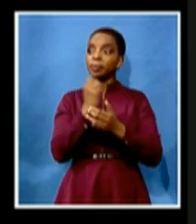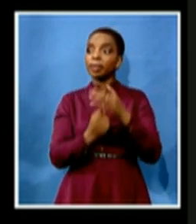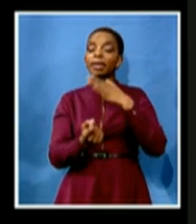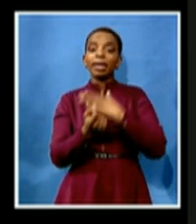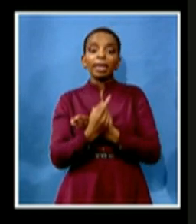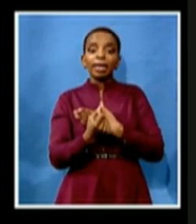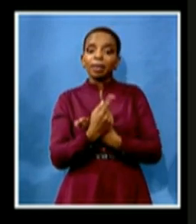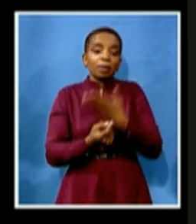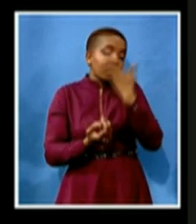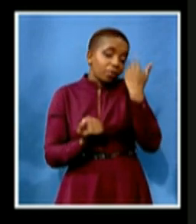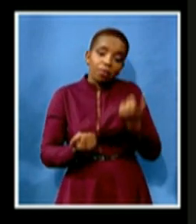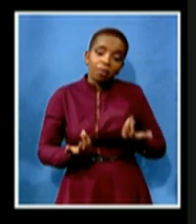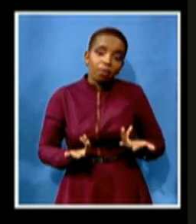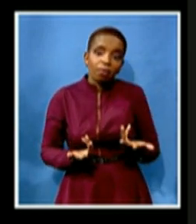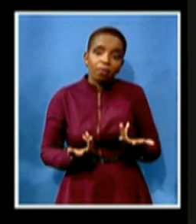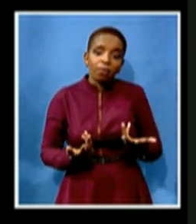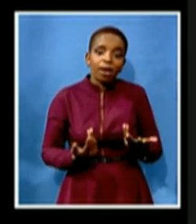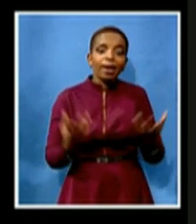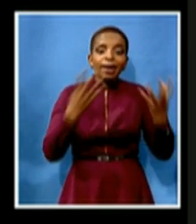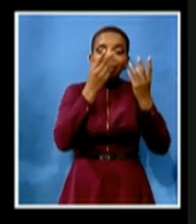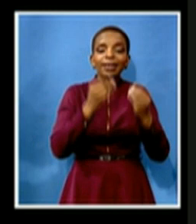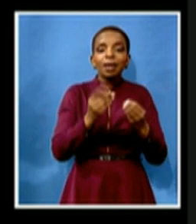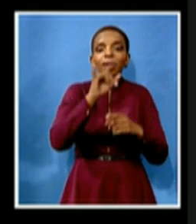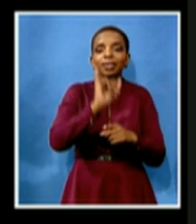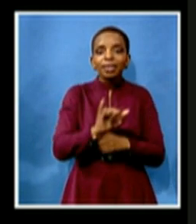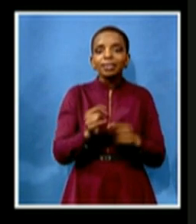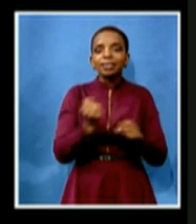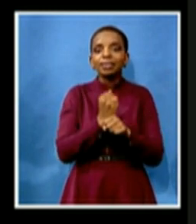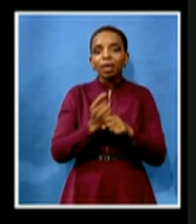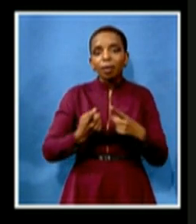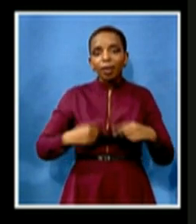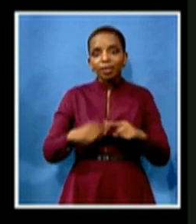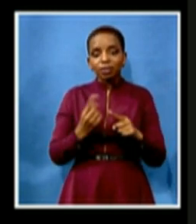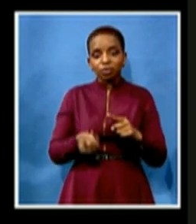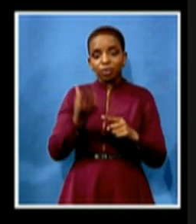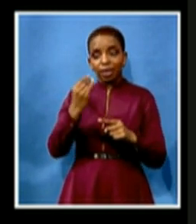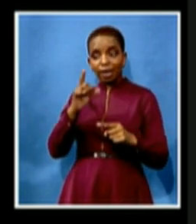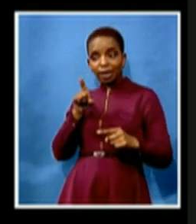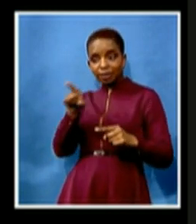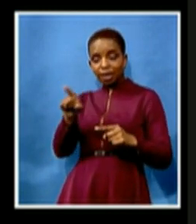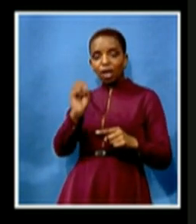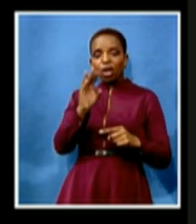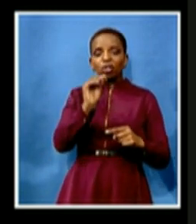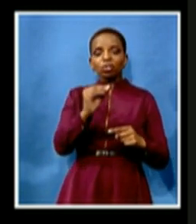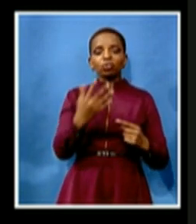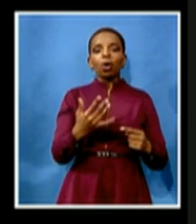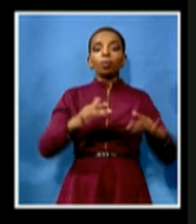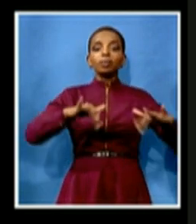got into. So there's a huge challenge now of having to reorganize,